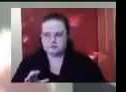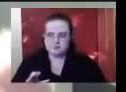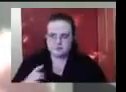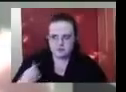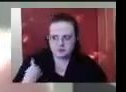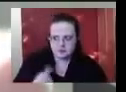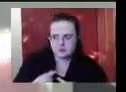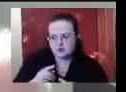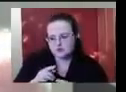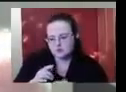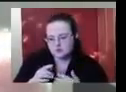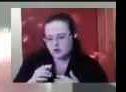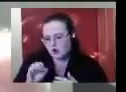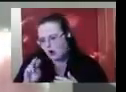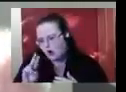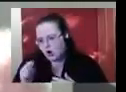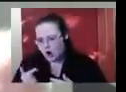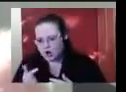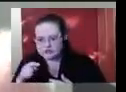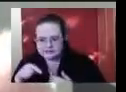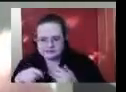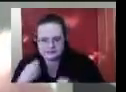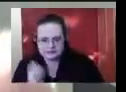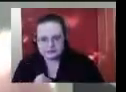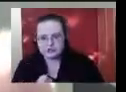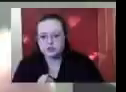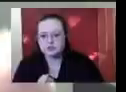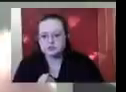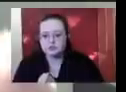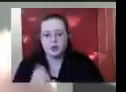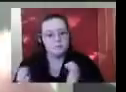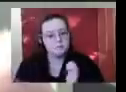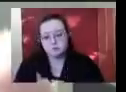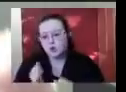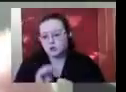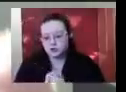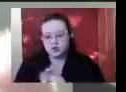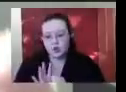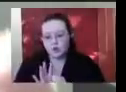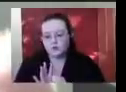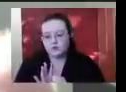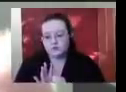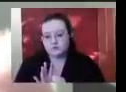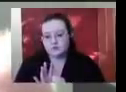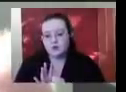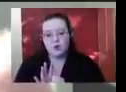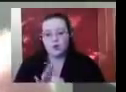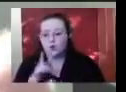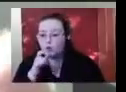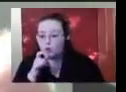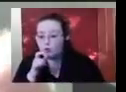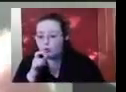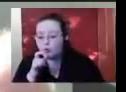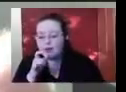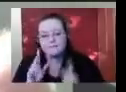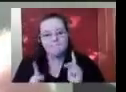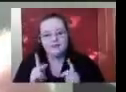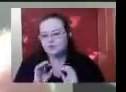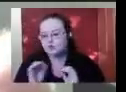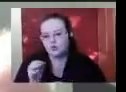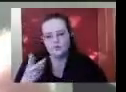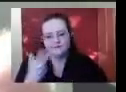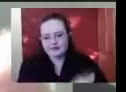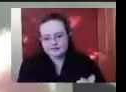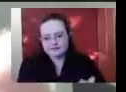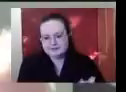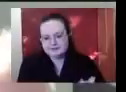year, unvaccinated cases accounted for the majority of COVID-19 cases reported, and breakthrough cases reported for